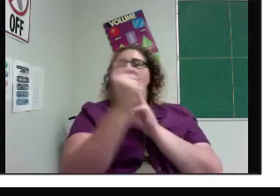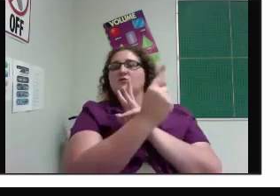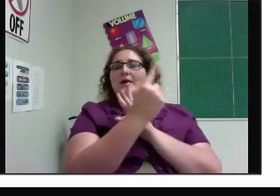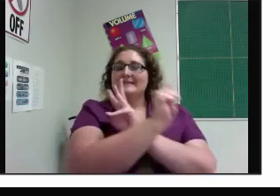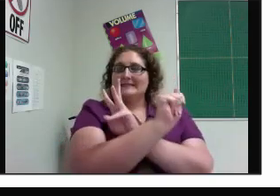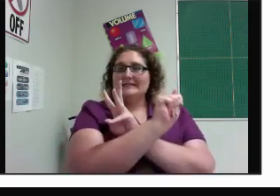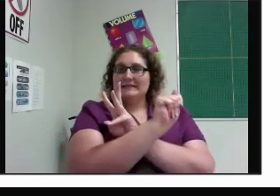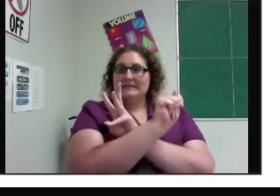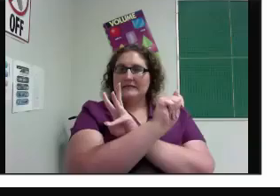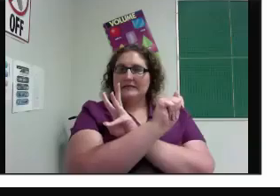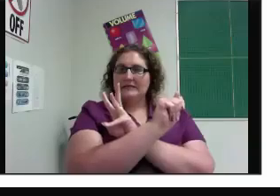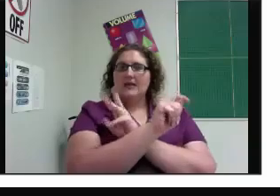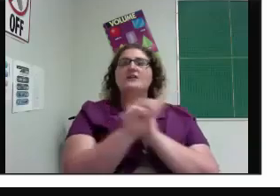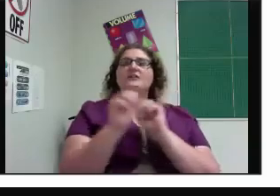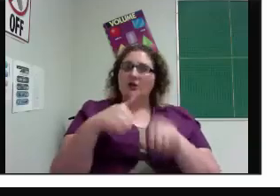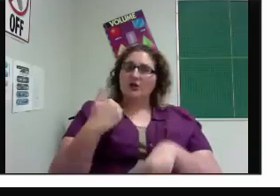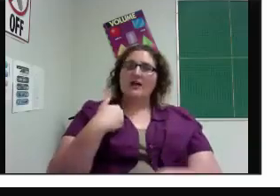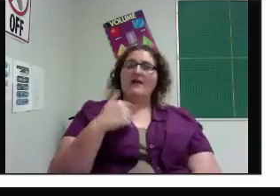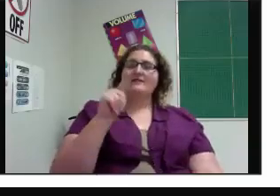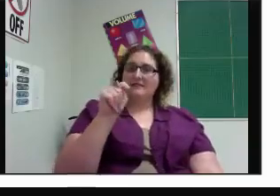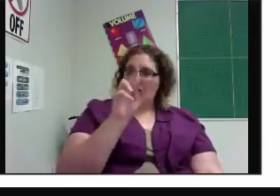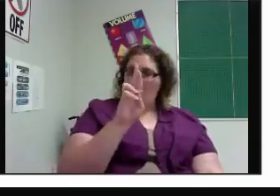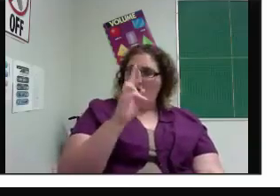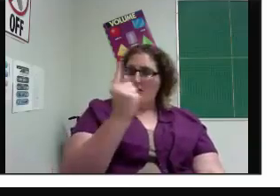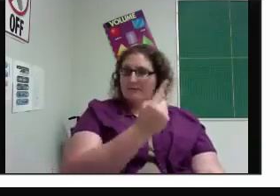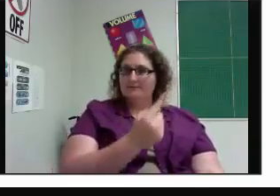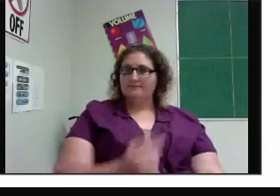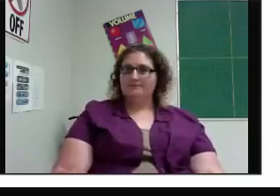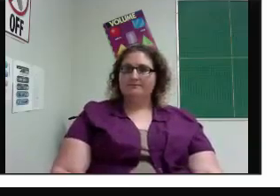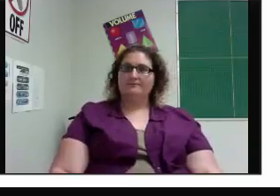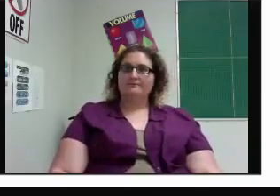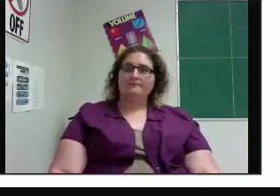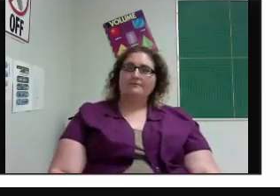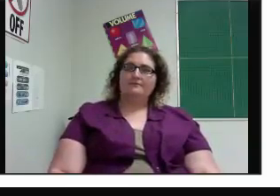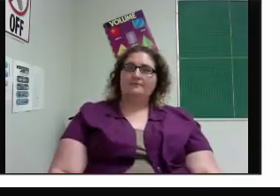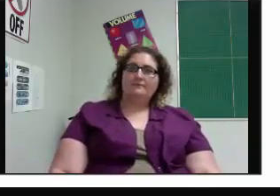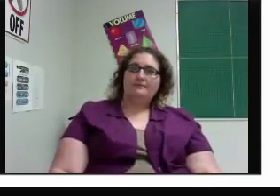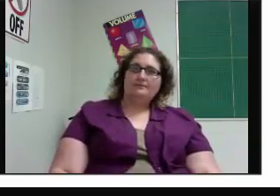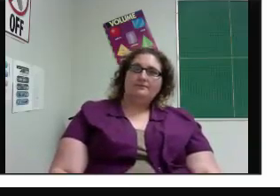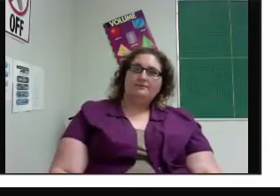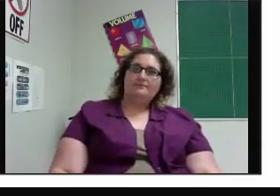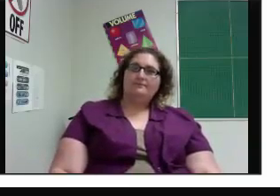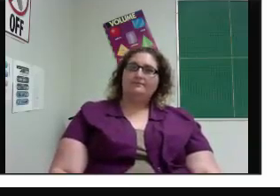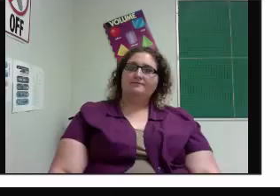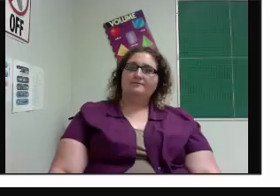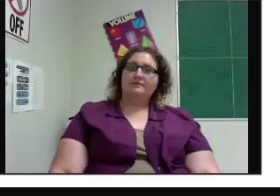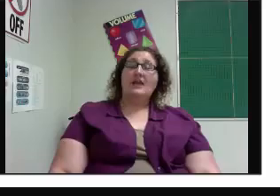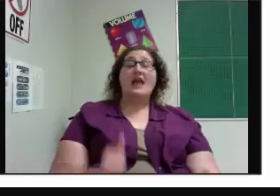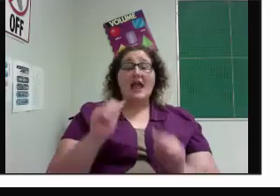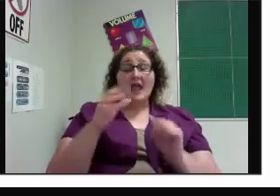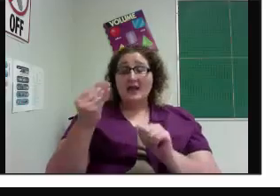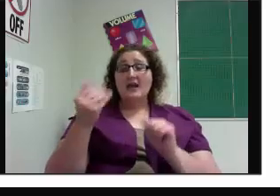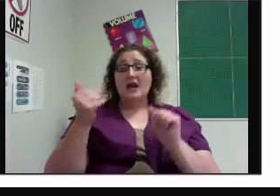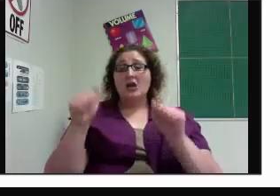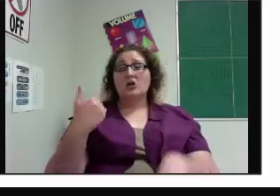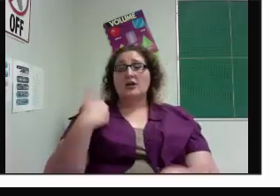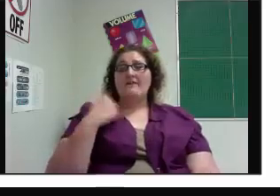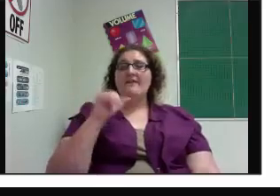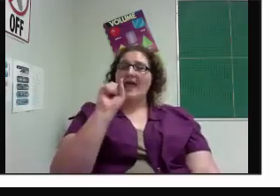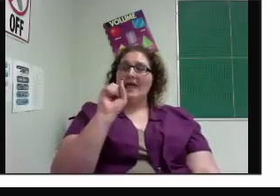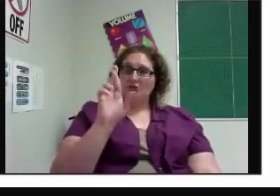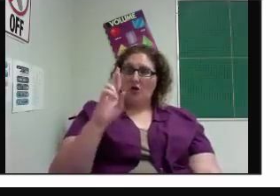at W, that means I'm going in this direction because I'm going towards T. And I could have TR, just to